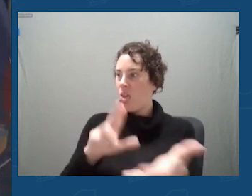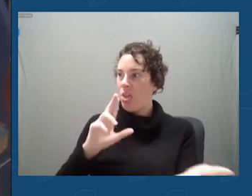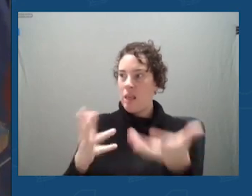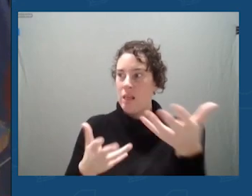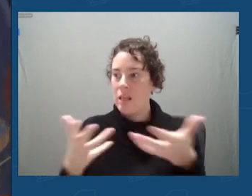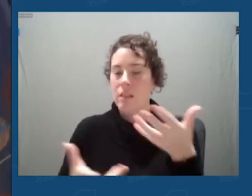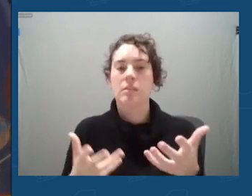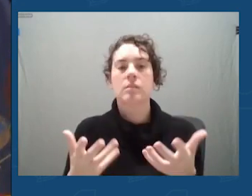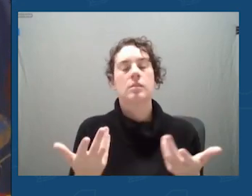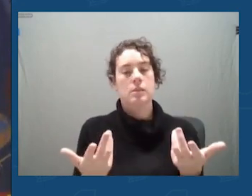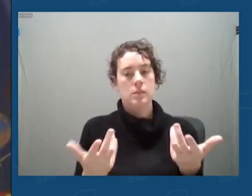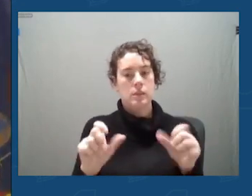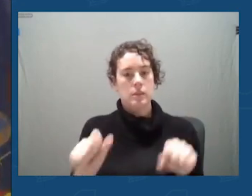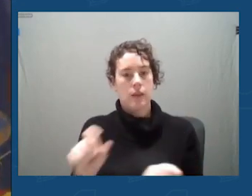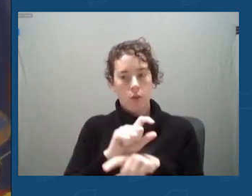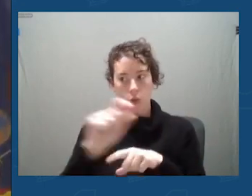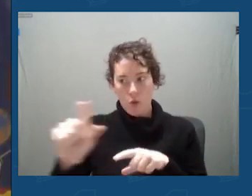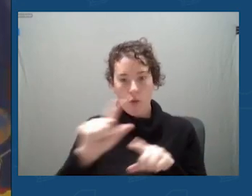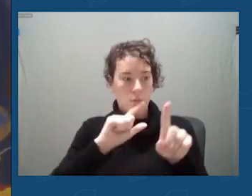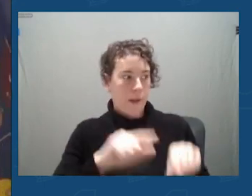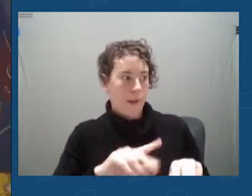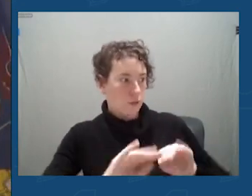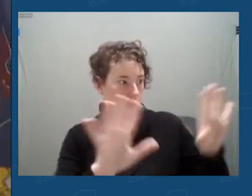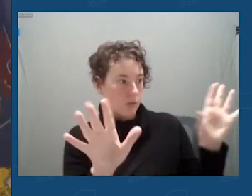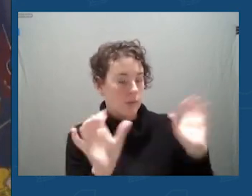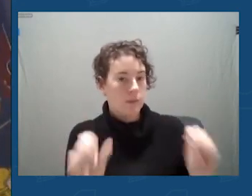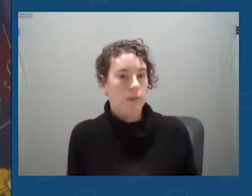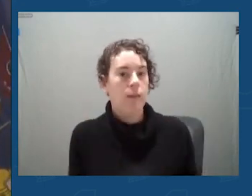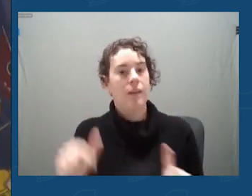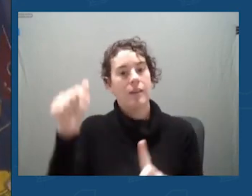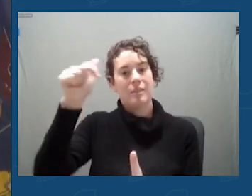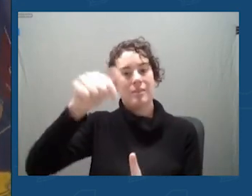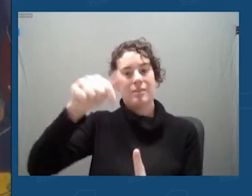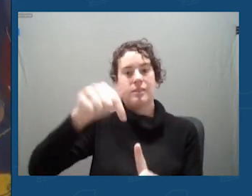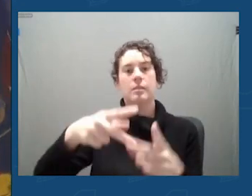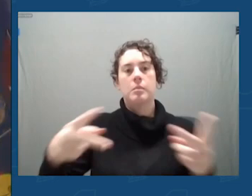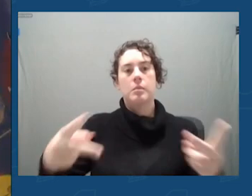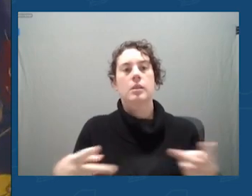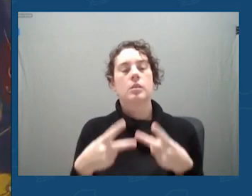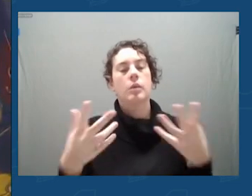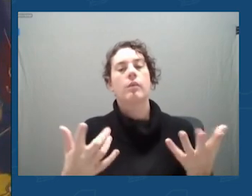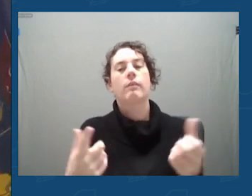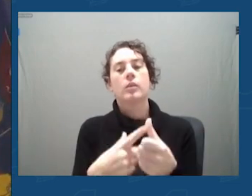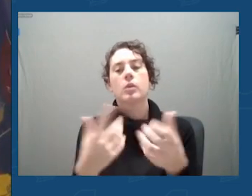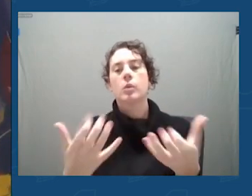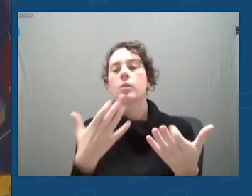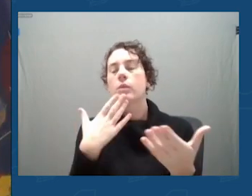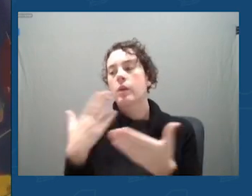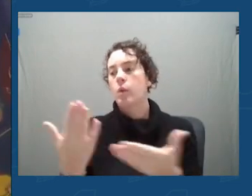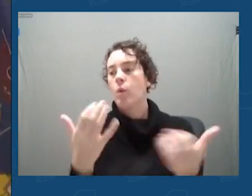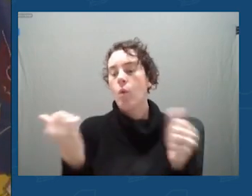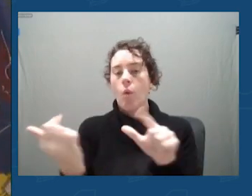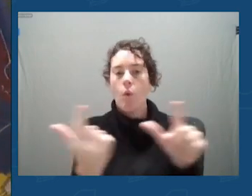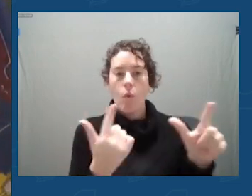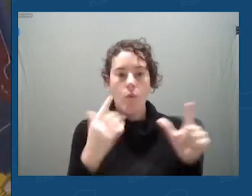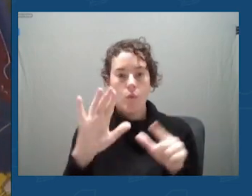place they can call and get an answer. And this is that place. So I want to give all of you a round of applause for what you do for